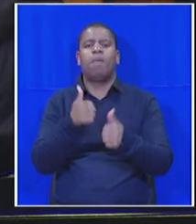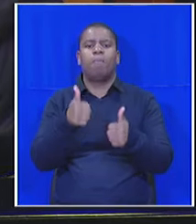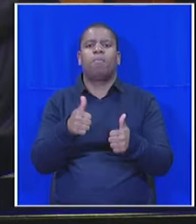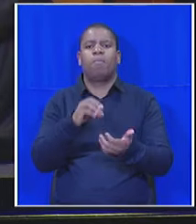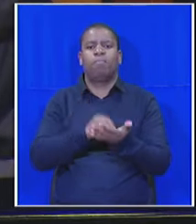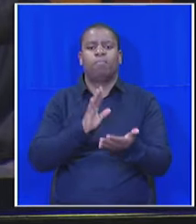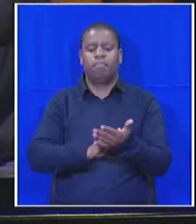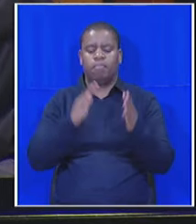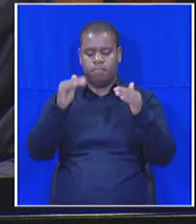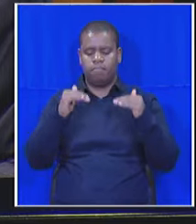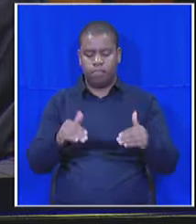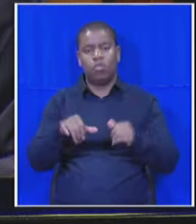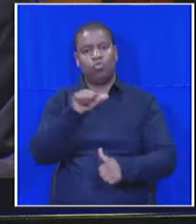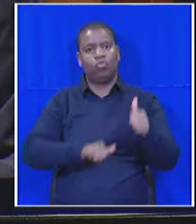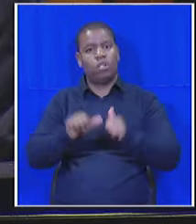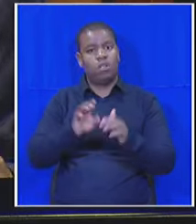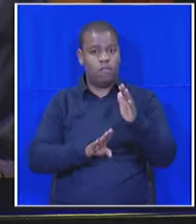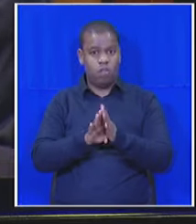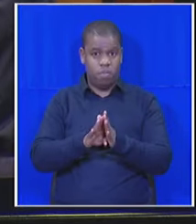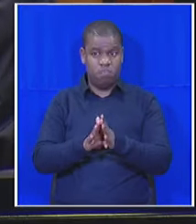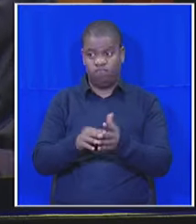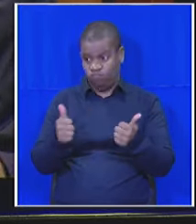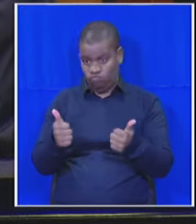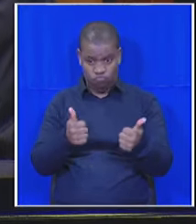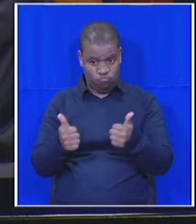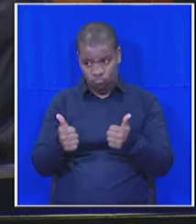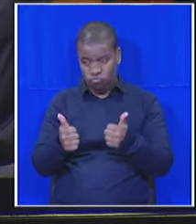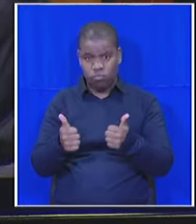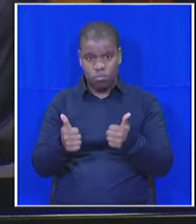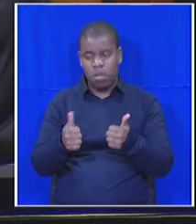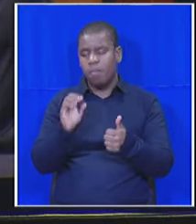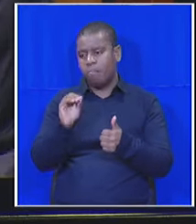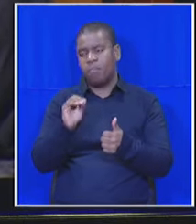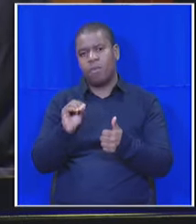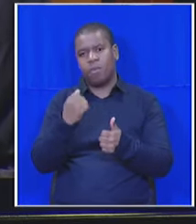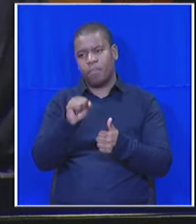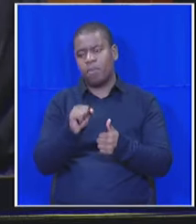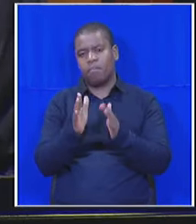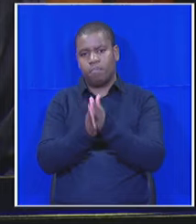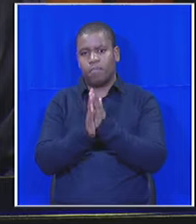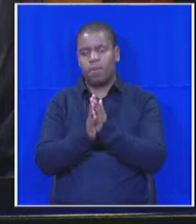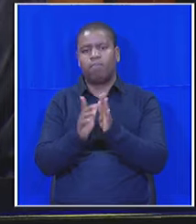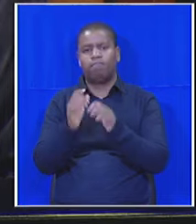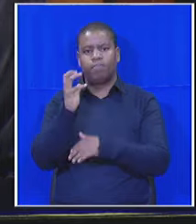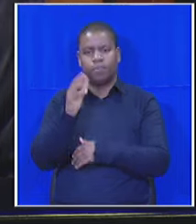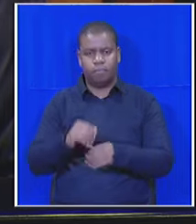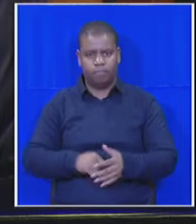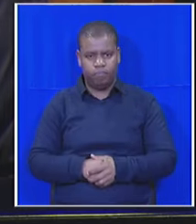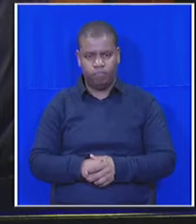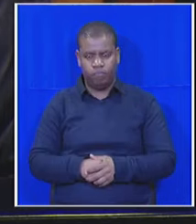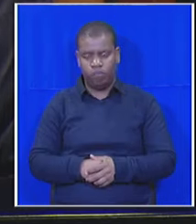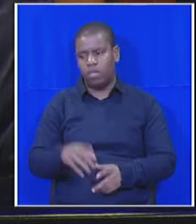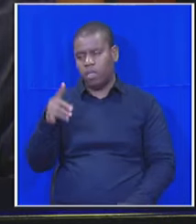number 17, social development. Are there any objections? There are objections and there's been a request for declarations. The